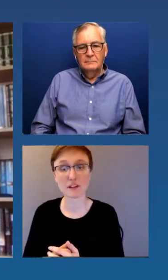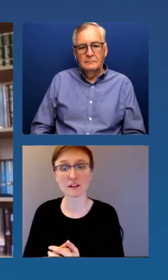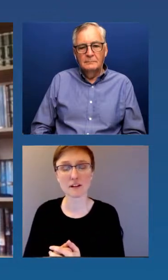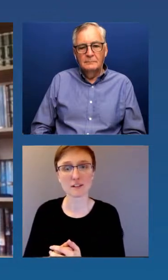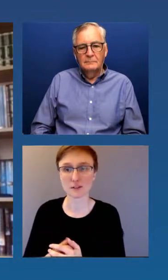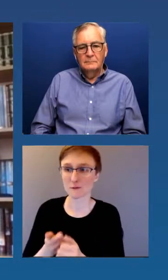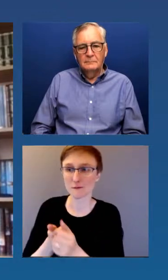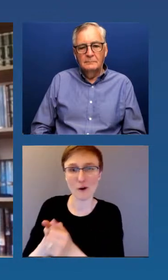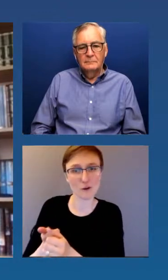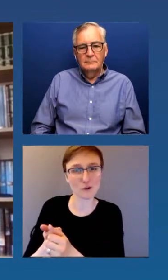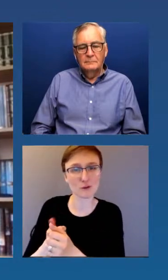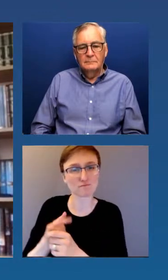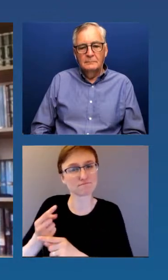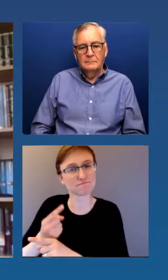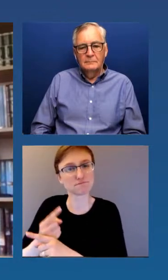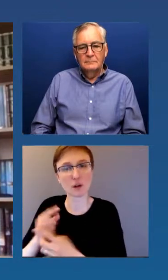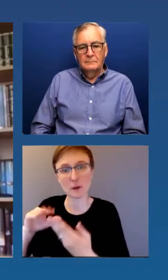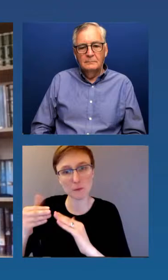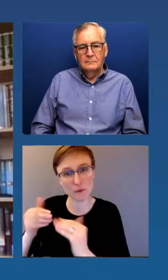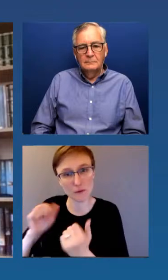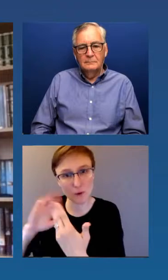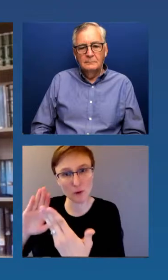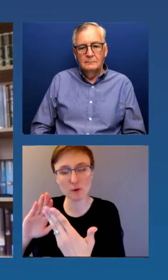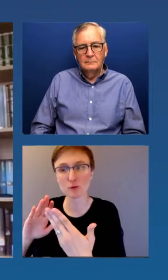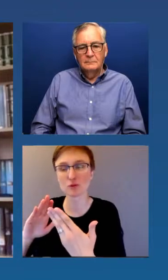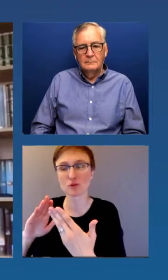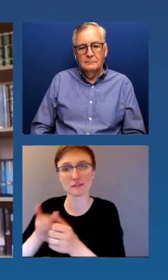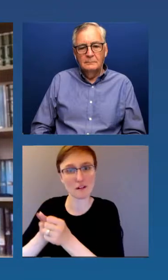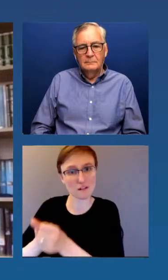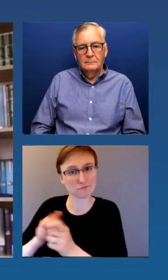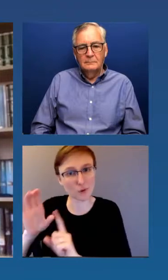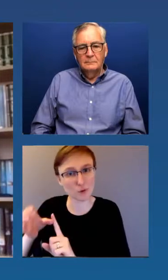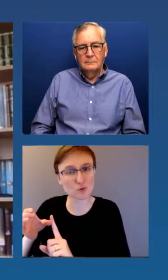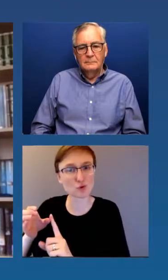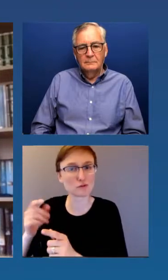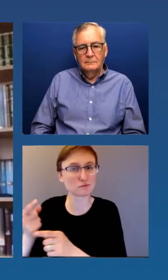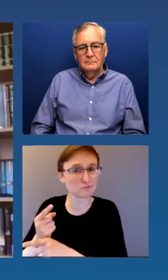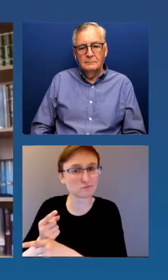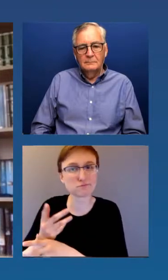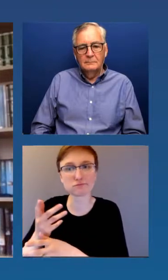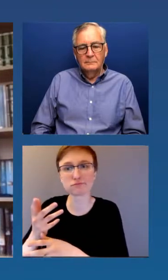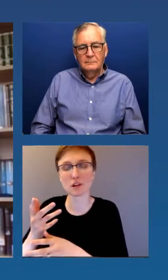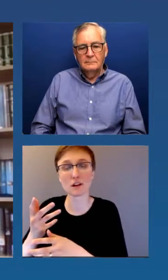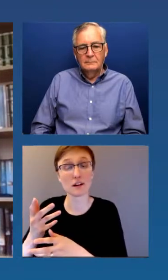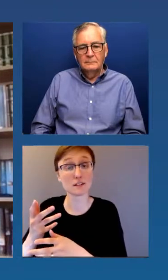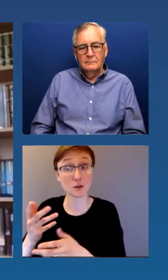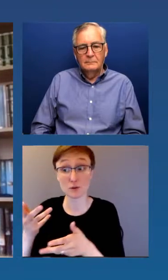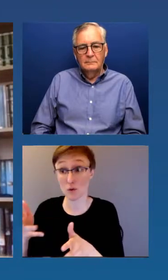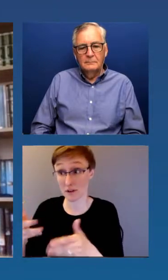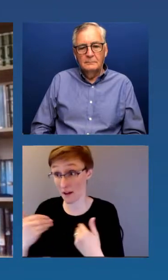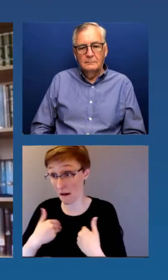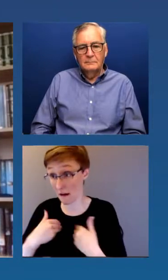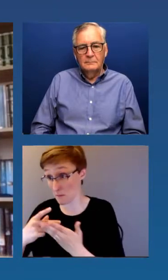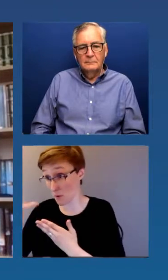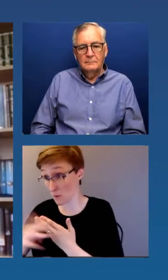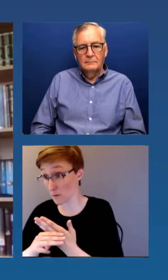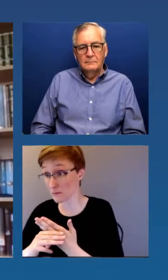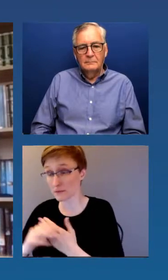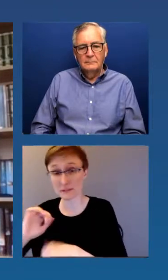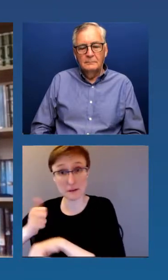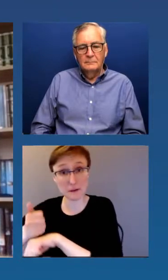both a neighborhood and a population approach, where we're kind of piggybacking existing programming, working with